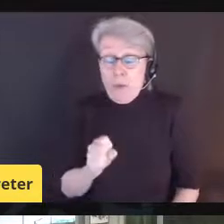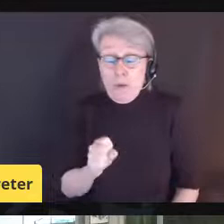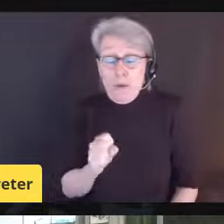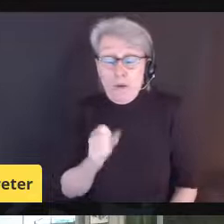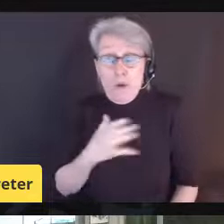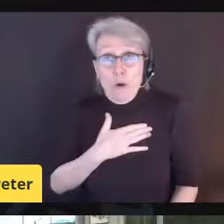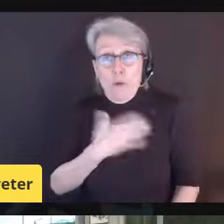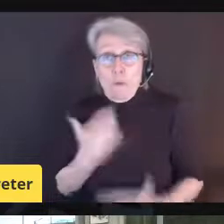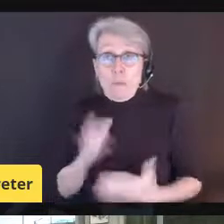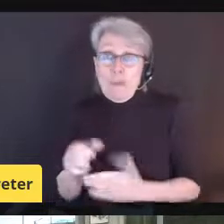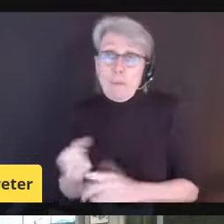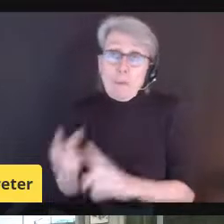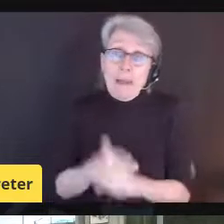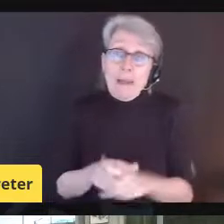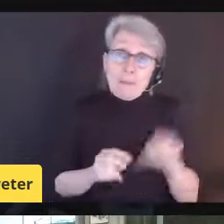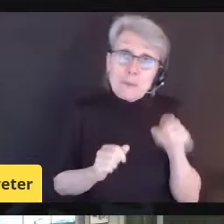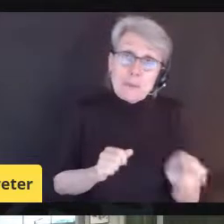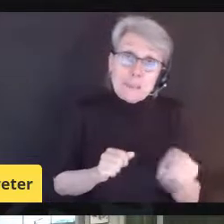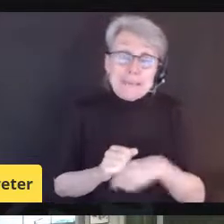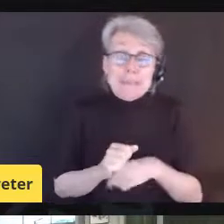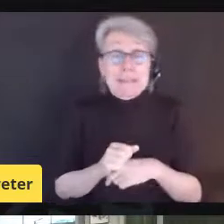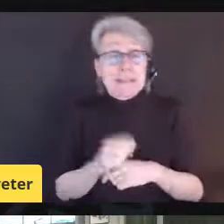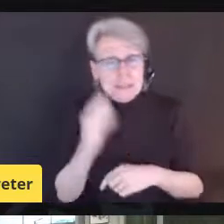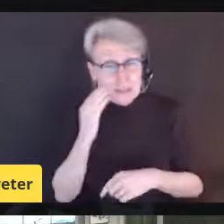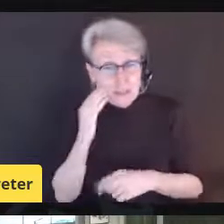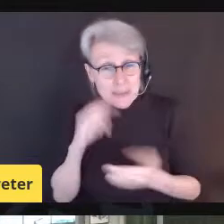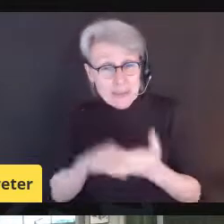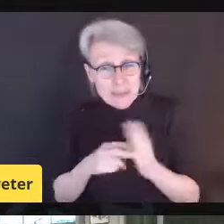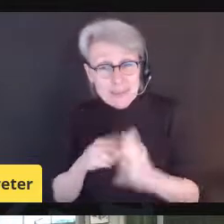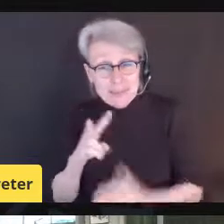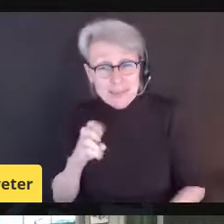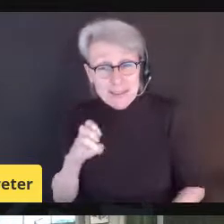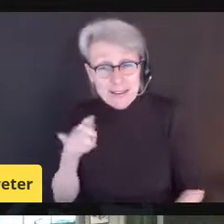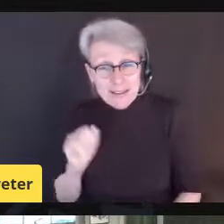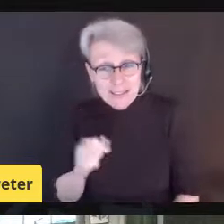could do this. Maybe, right, Vienna? I mean, don't you do that?